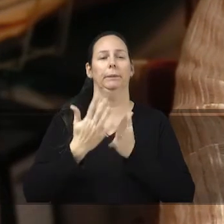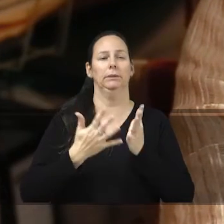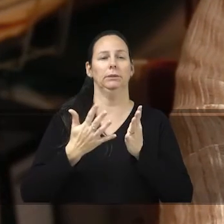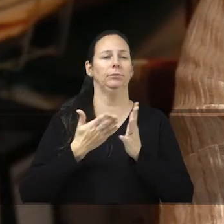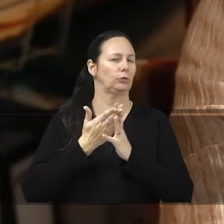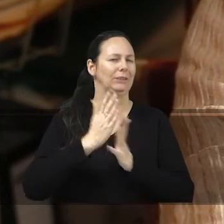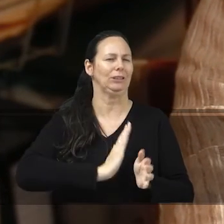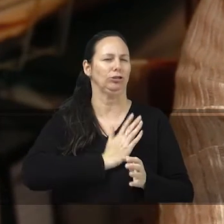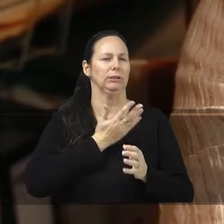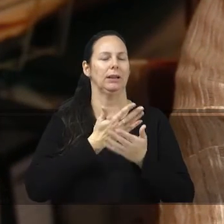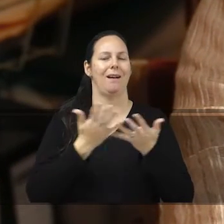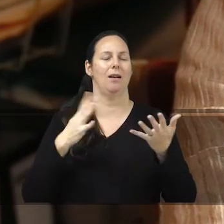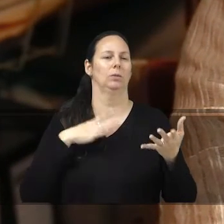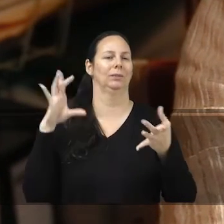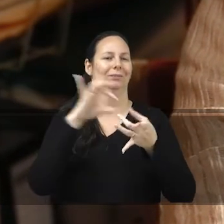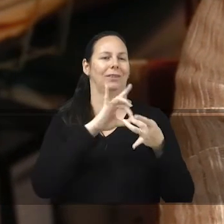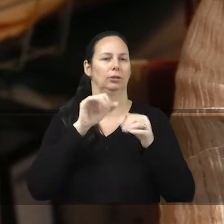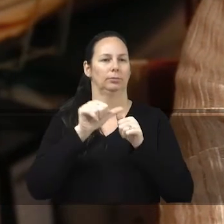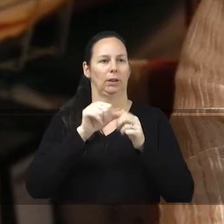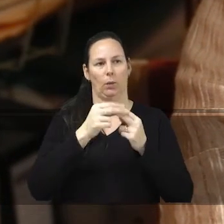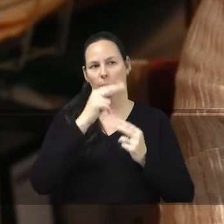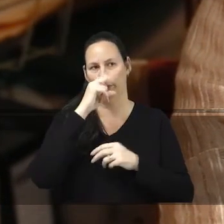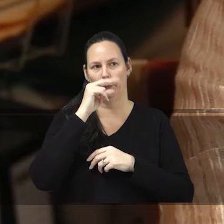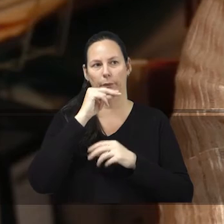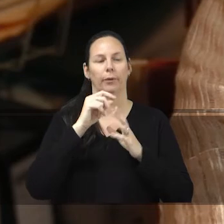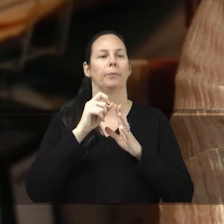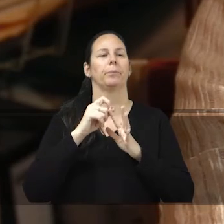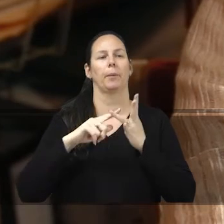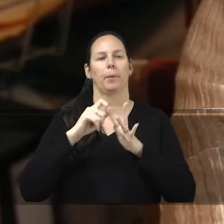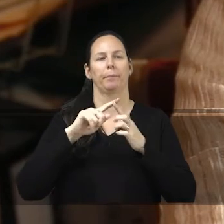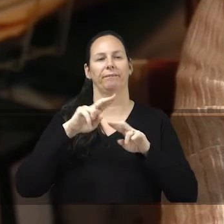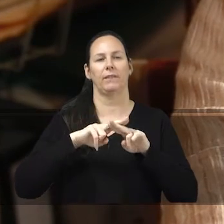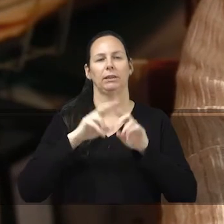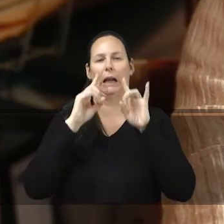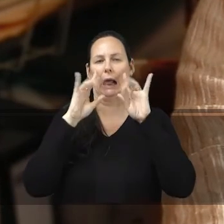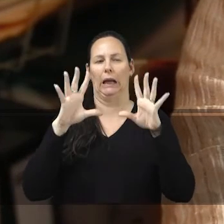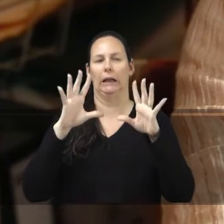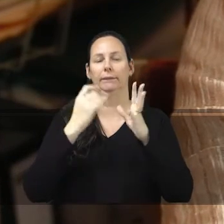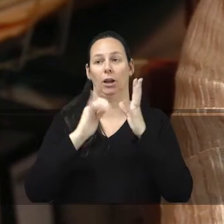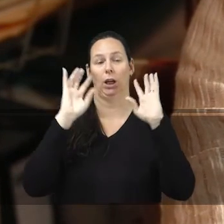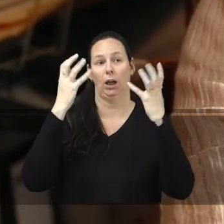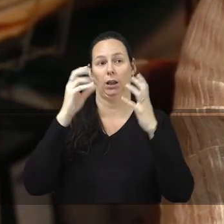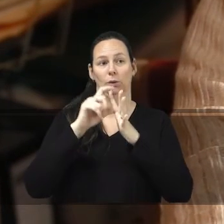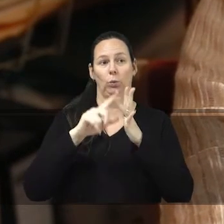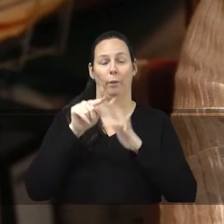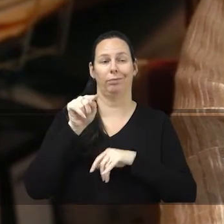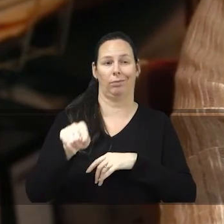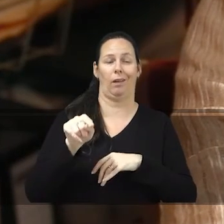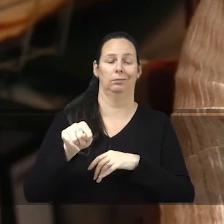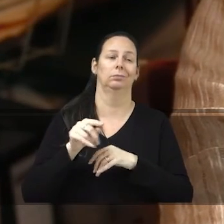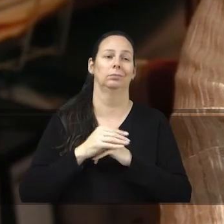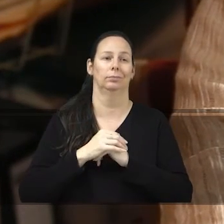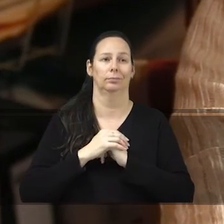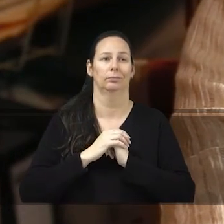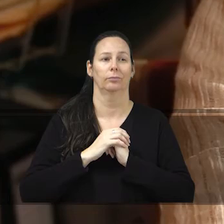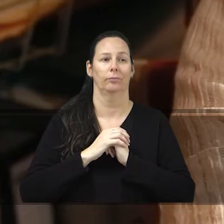all been interested in how we engage better with youth. But Pope Francis is clearly